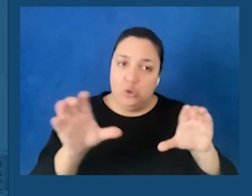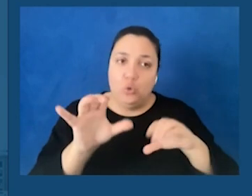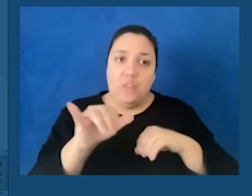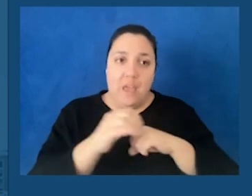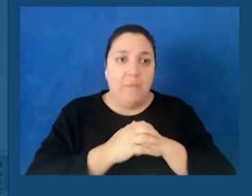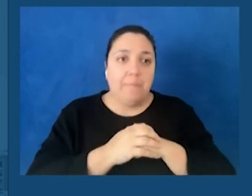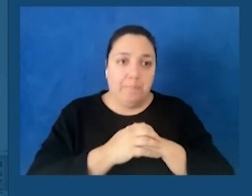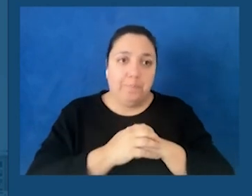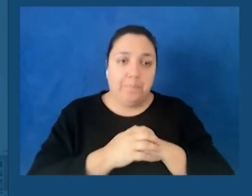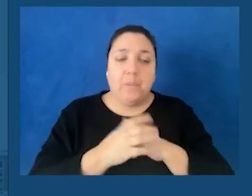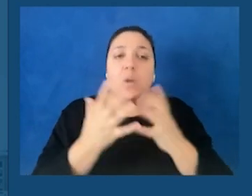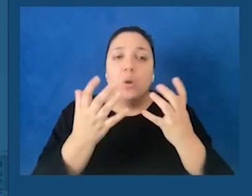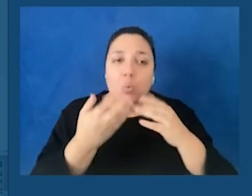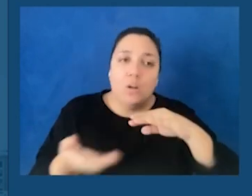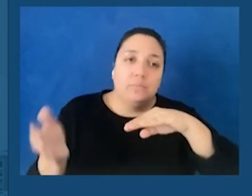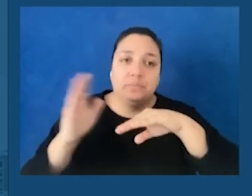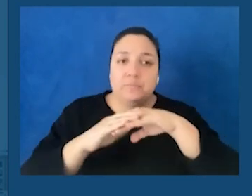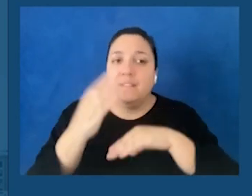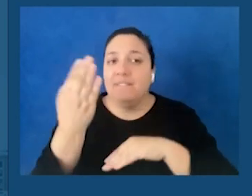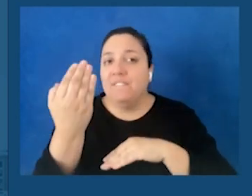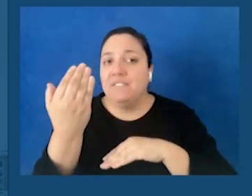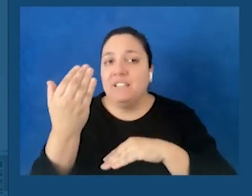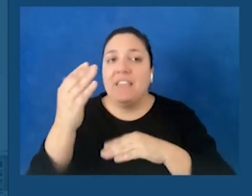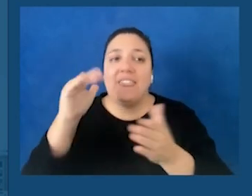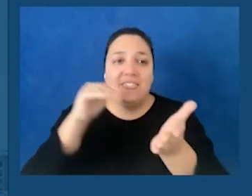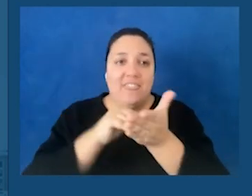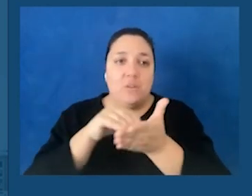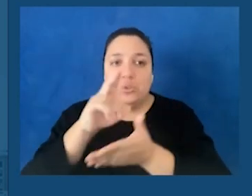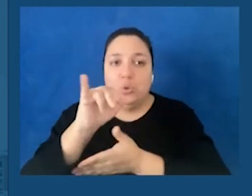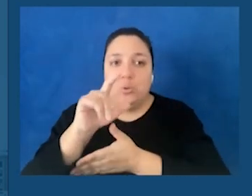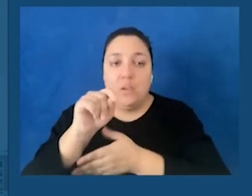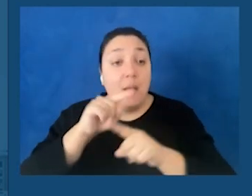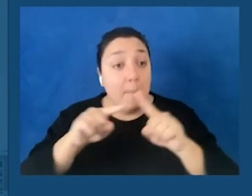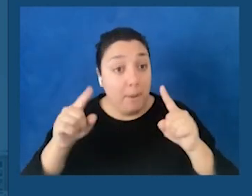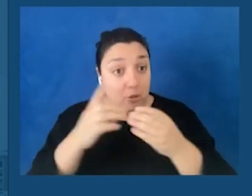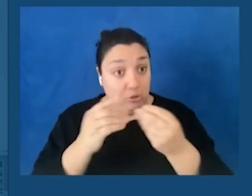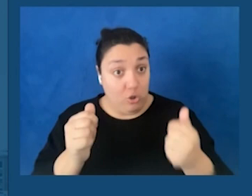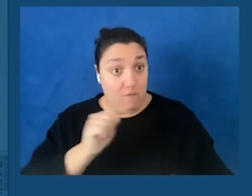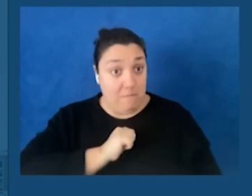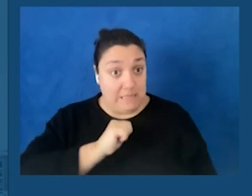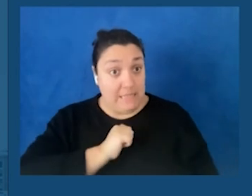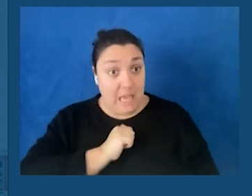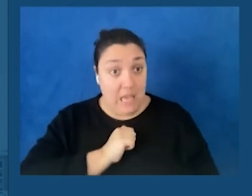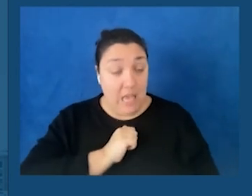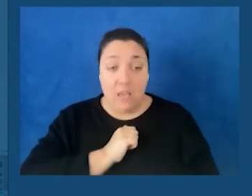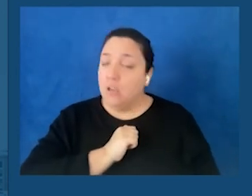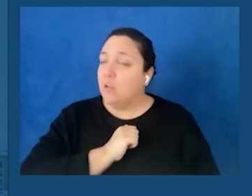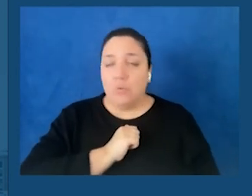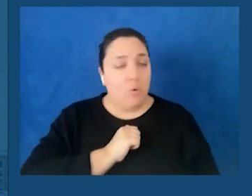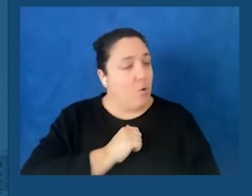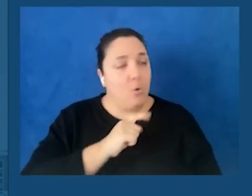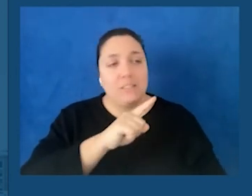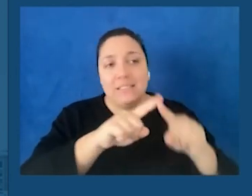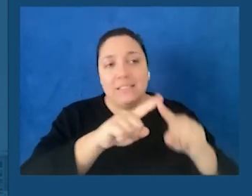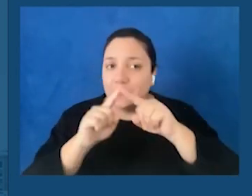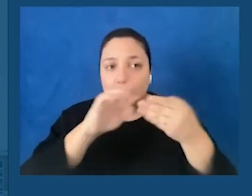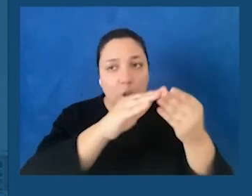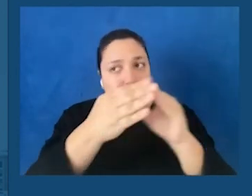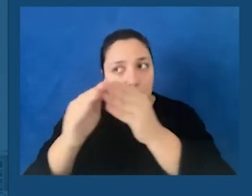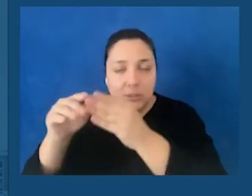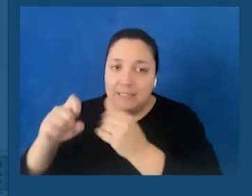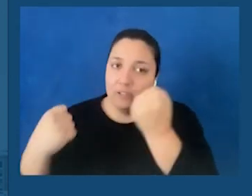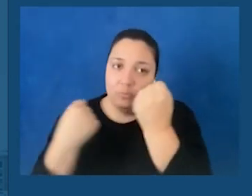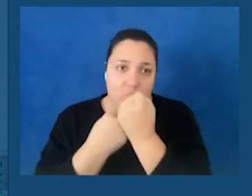build 15,000 units. But we cannot solve this on our own. We need our communities to be on board with us. Our